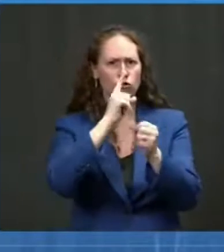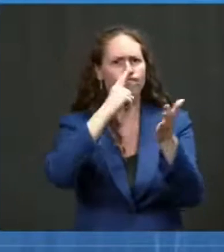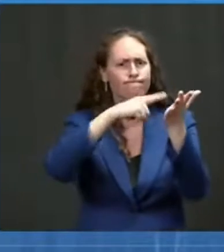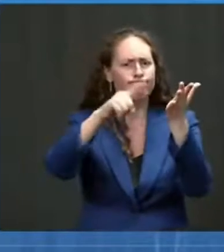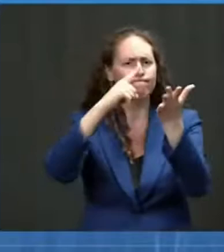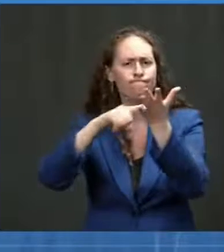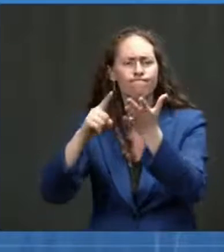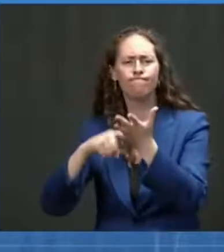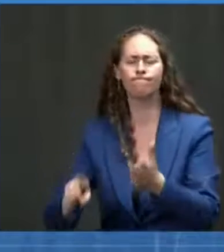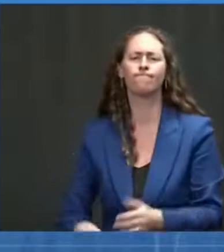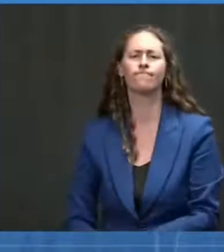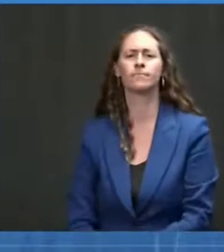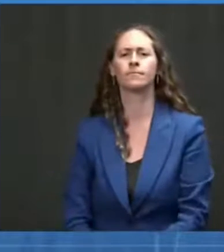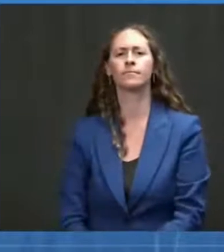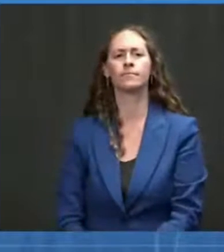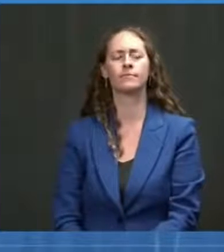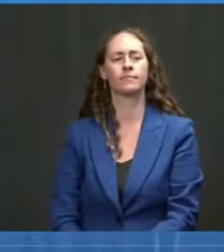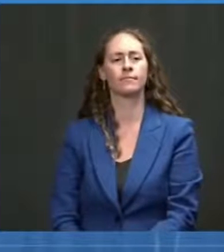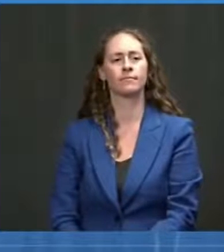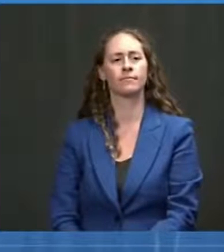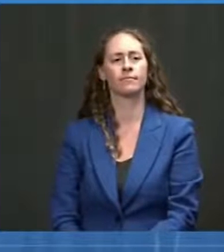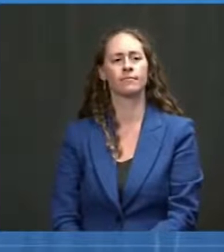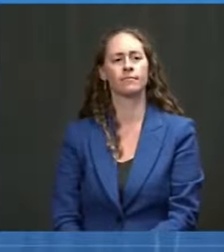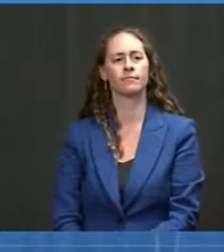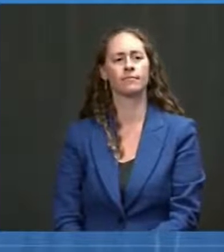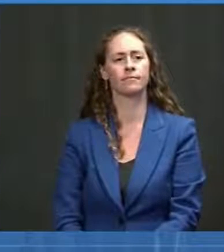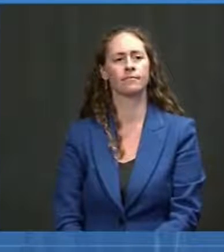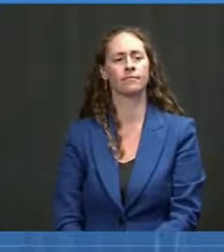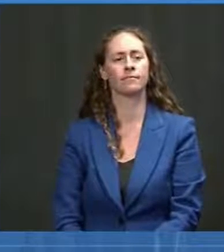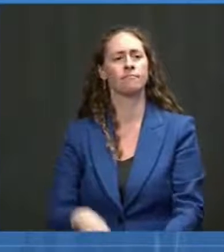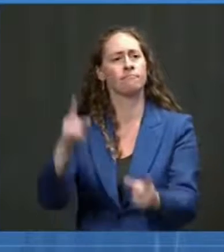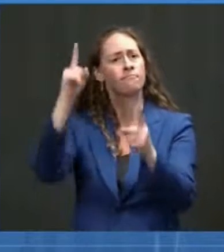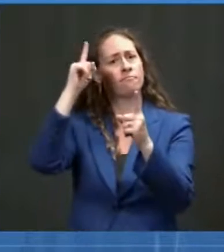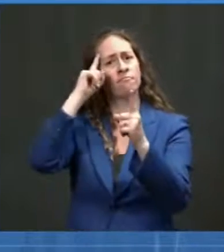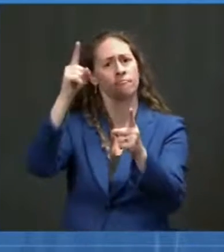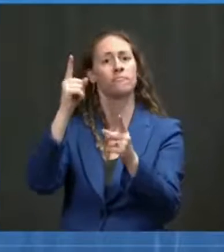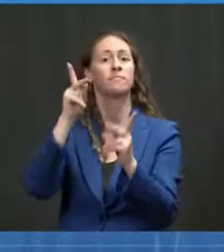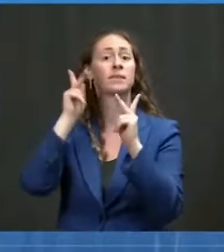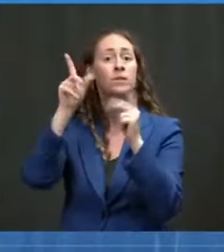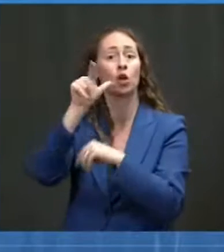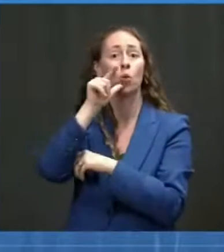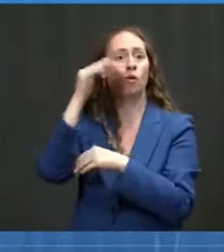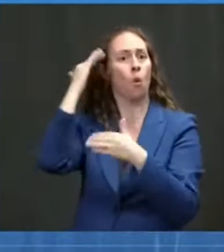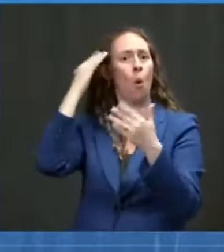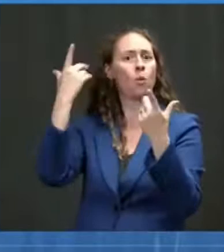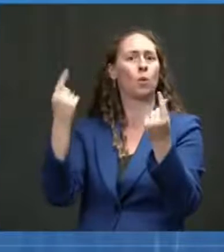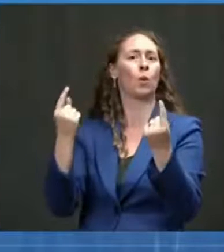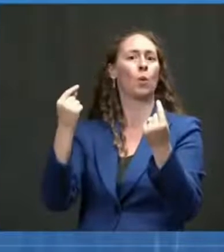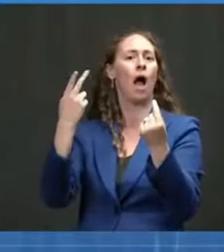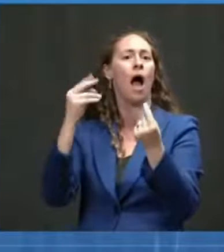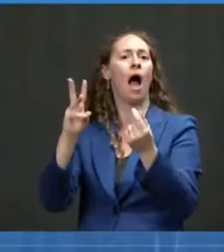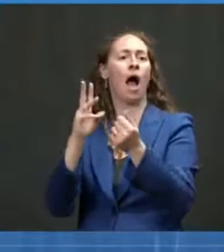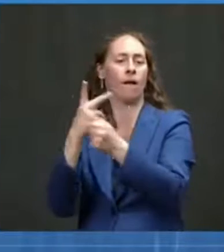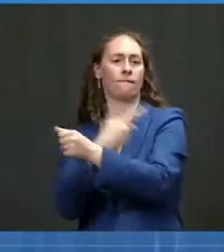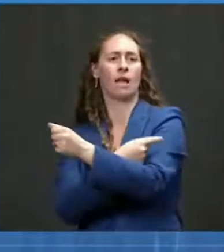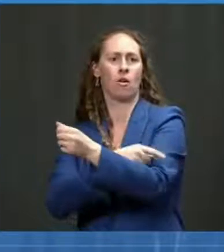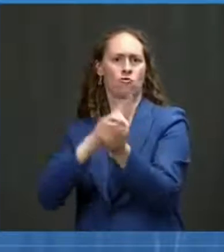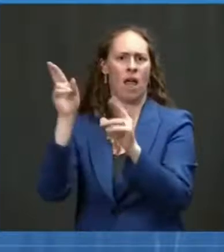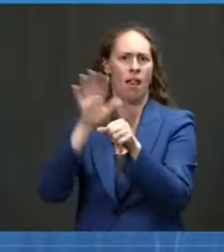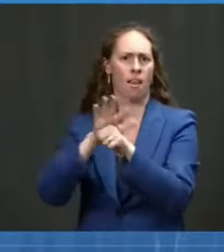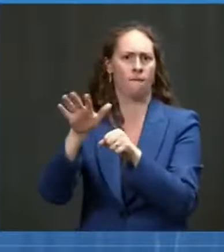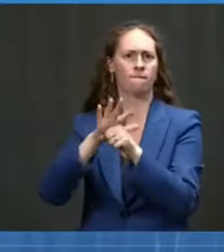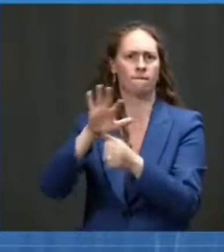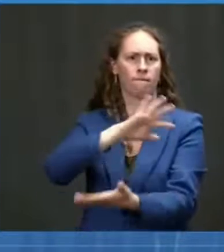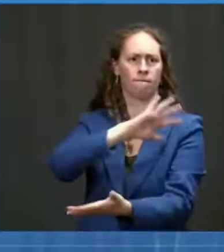convenient way, enough vaccinators in the field. FEMA stands ready to help in any way. As I mentioned,